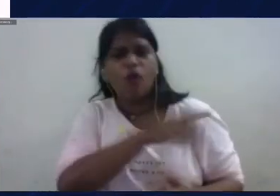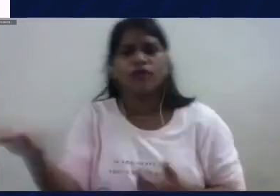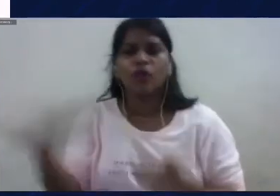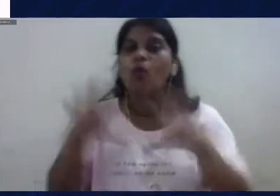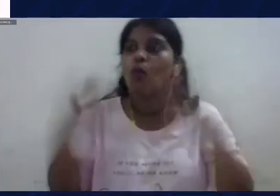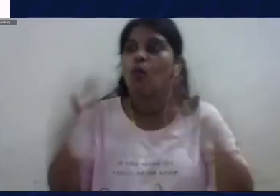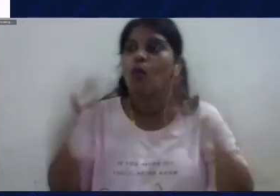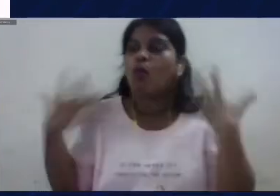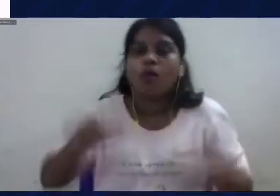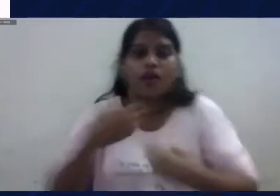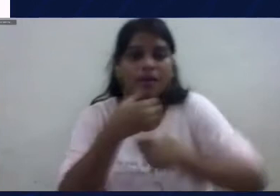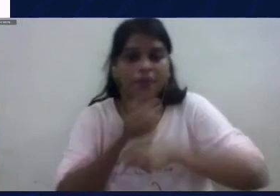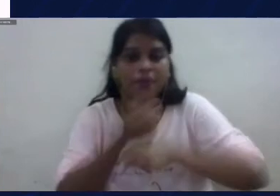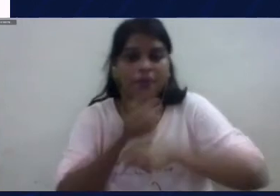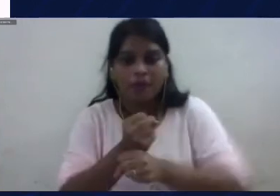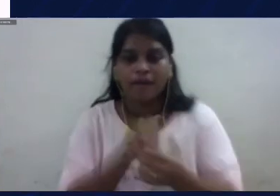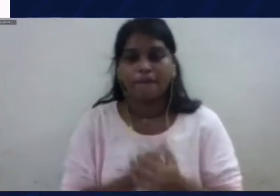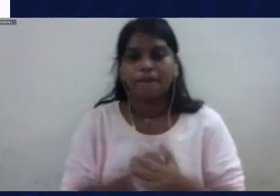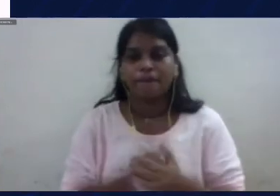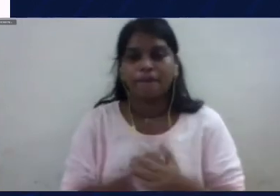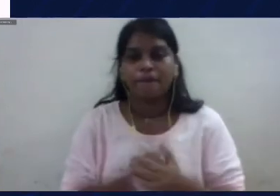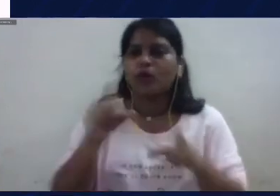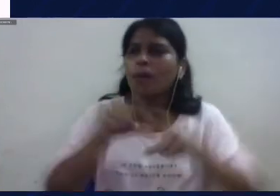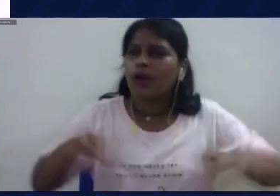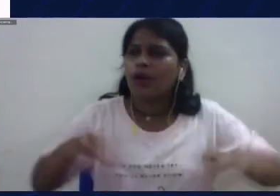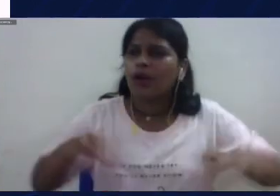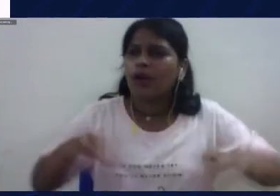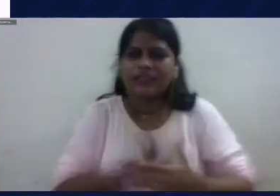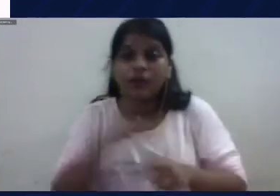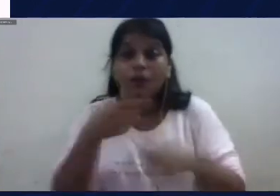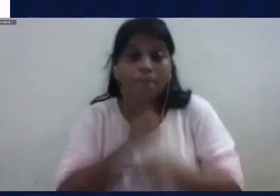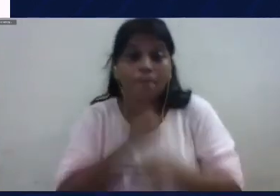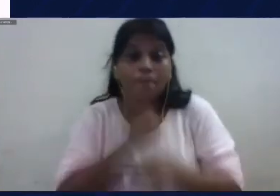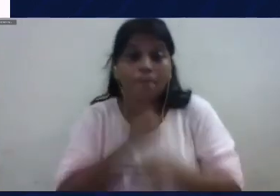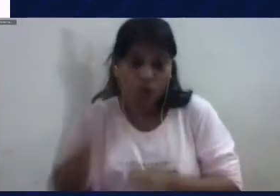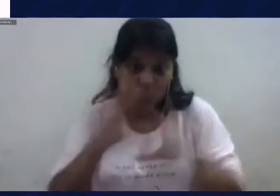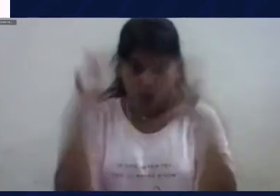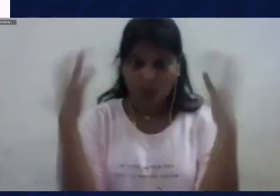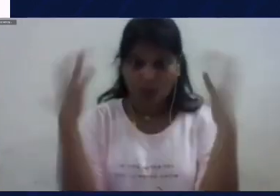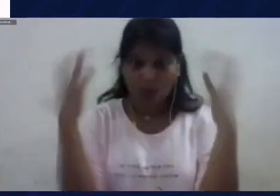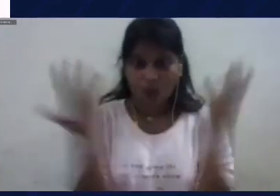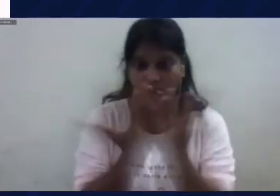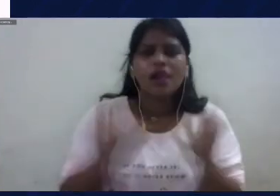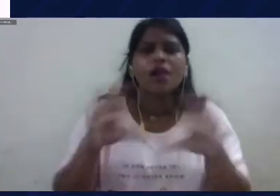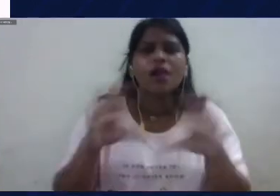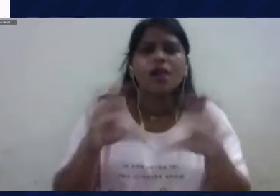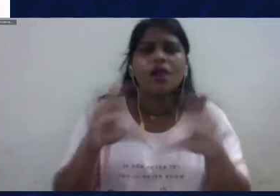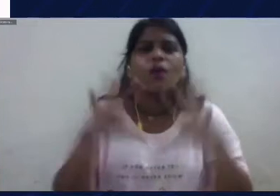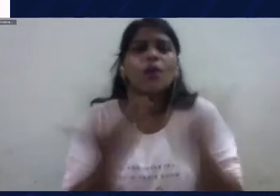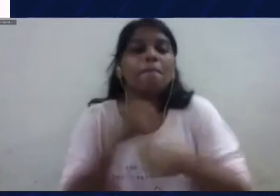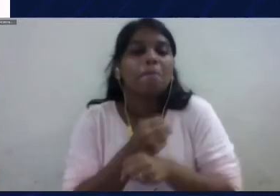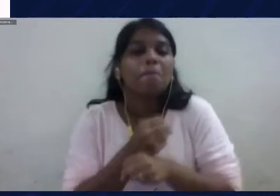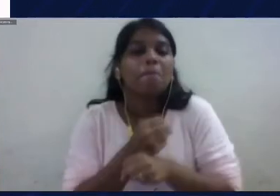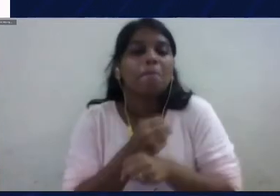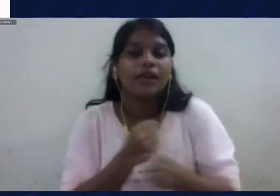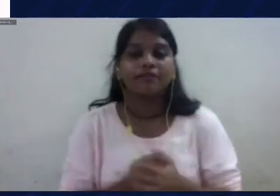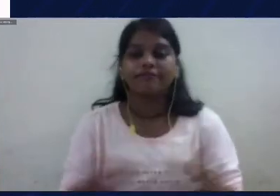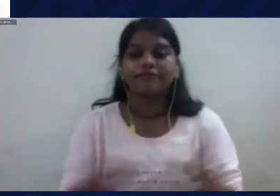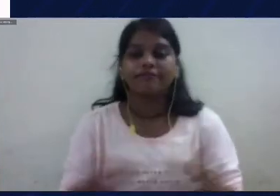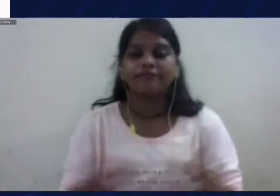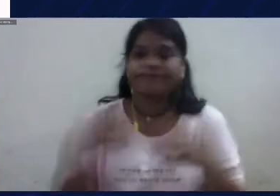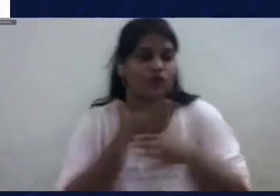do you want to create? Because it's not about your product or service, it's about you creating a new world. And what sort of world do you want to create? So that's what I wanted to